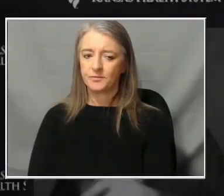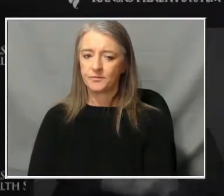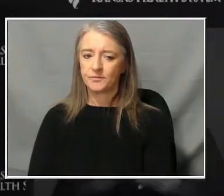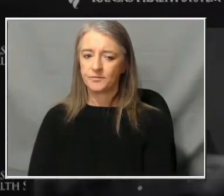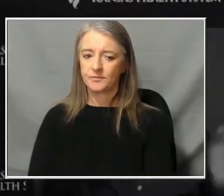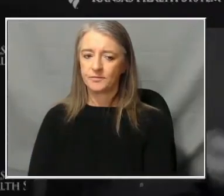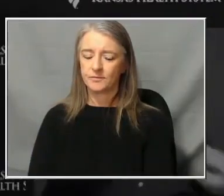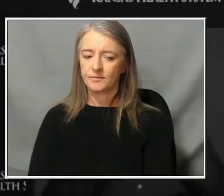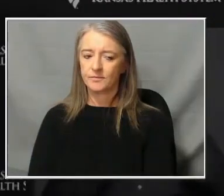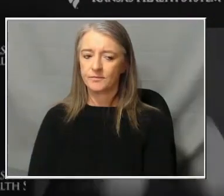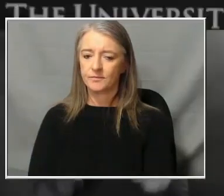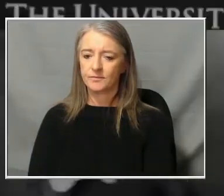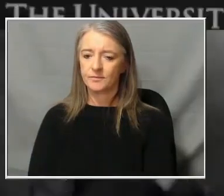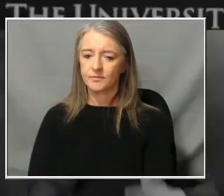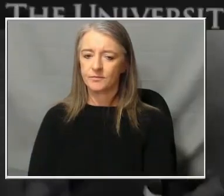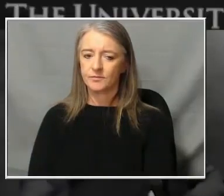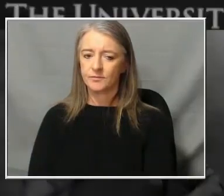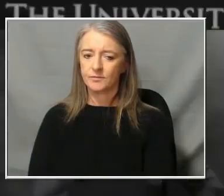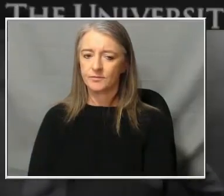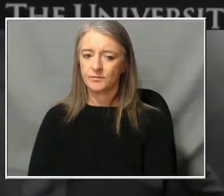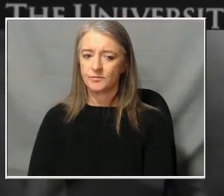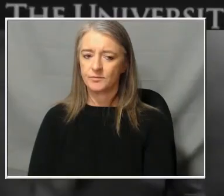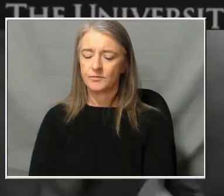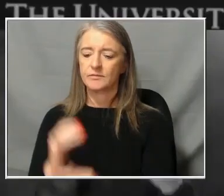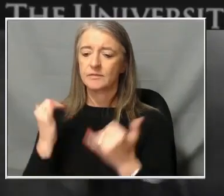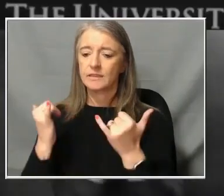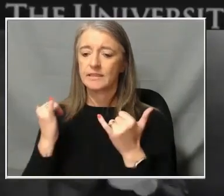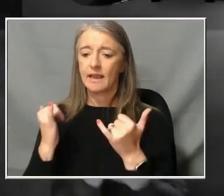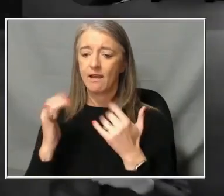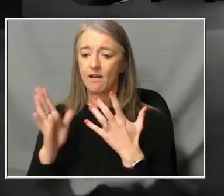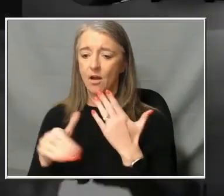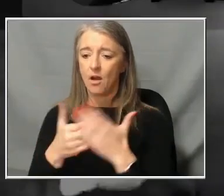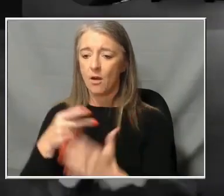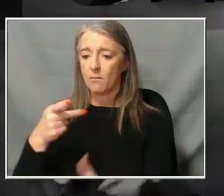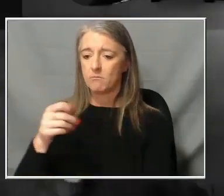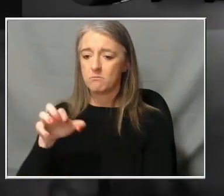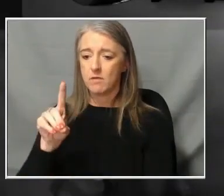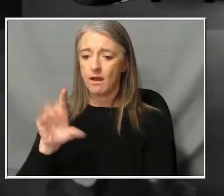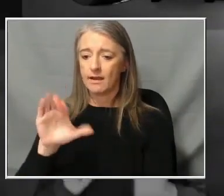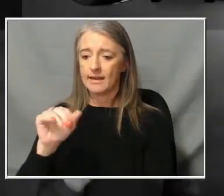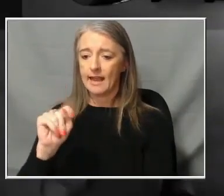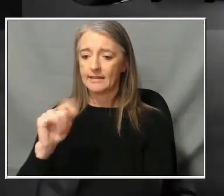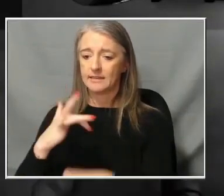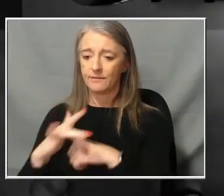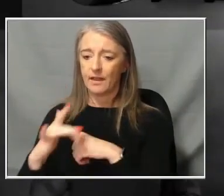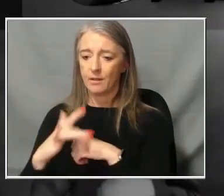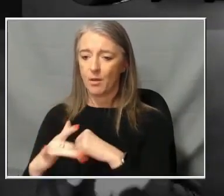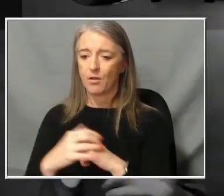Mics with Dr. Stites podcast. Now, everywhere podcasts are available.